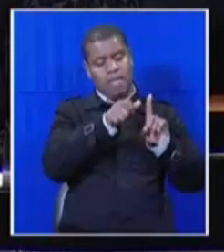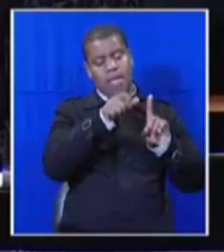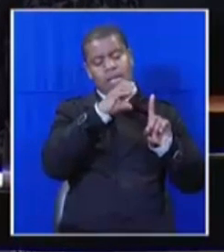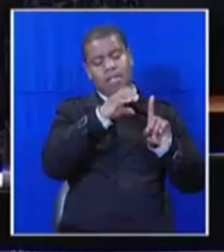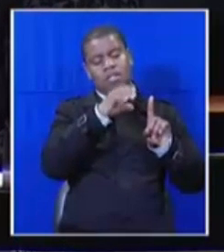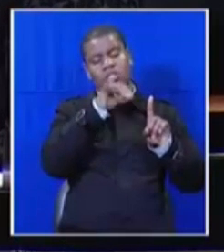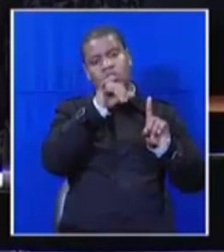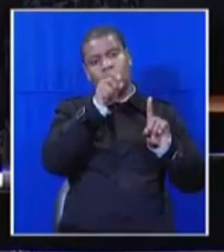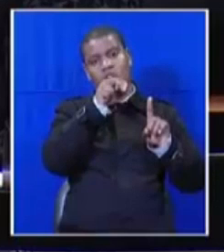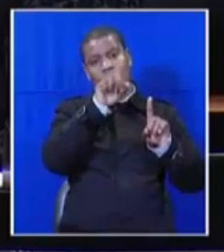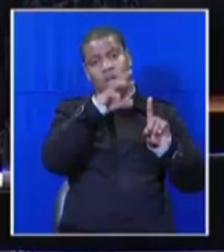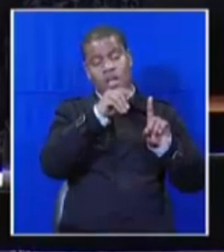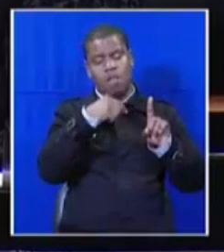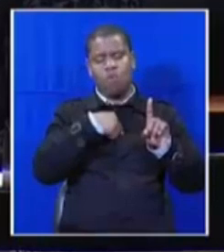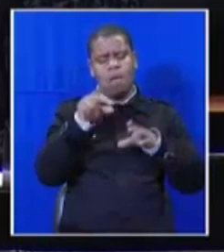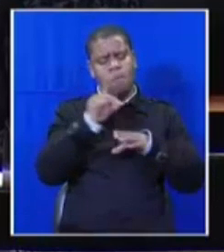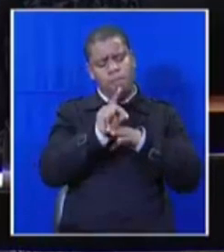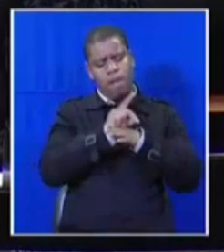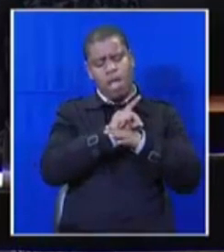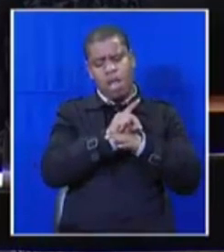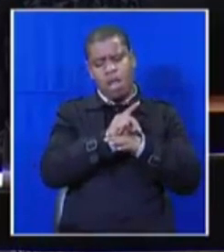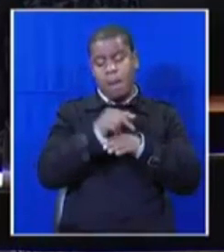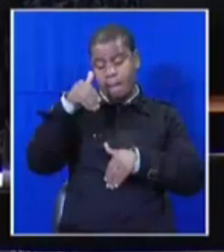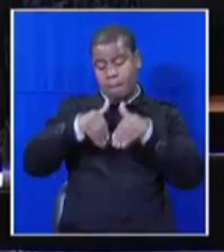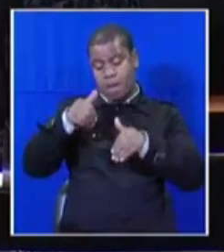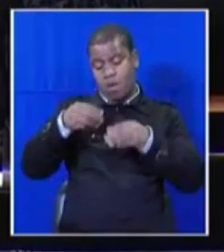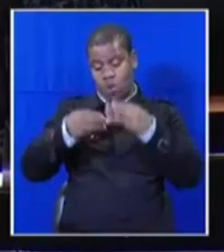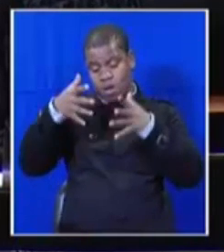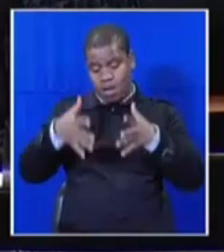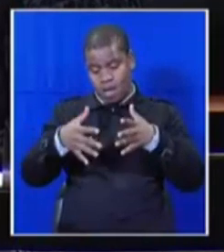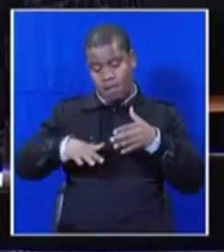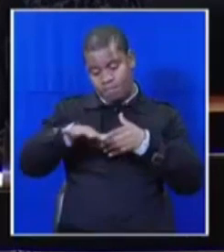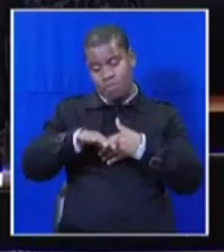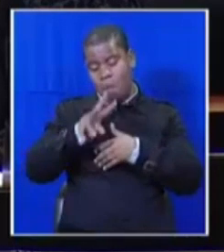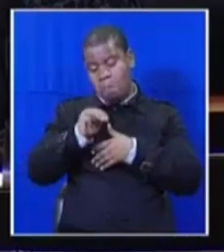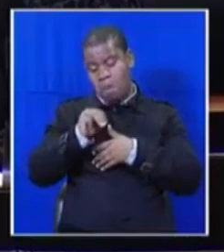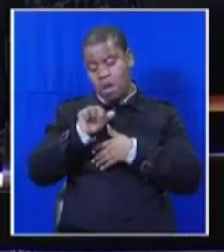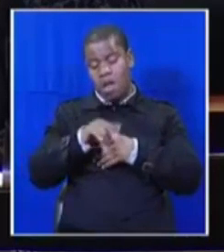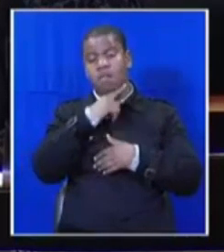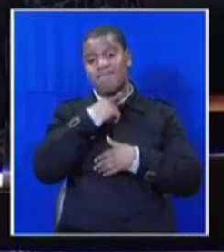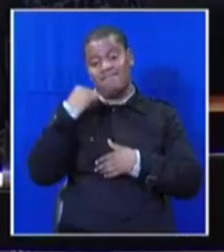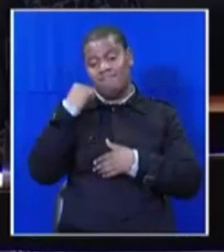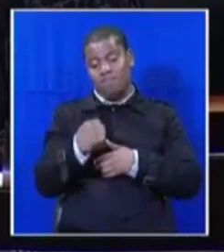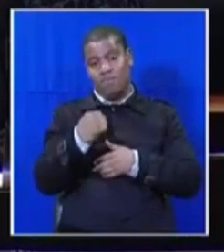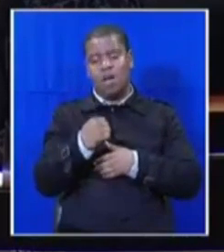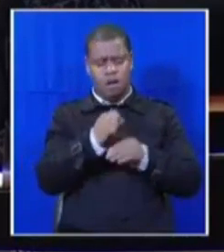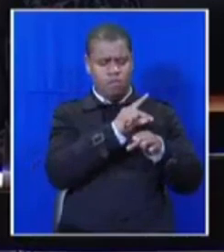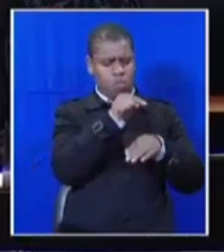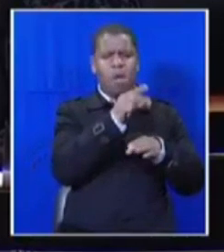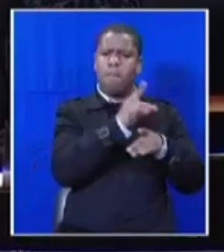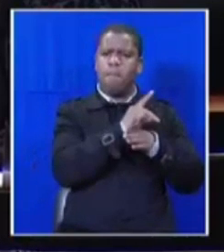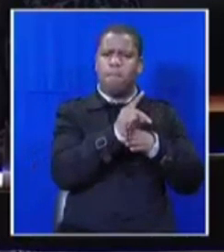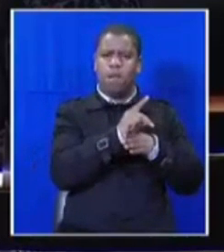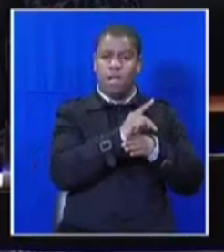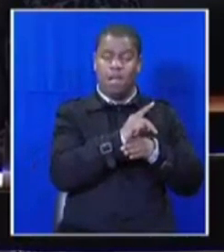premeditated the killing of mine workers in Marikana. They engaged in what is known in law